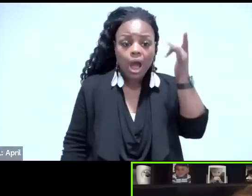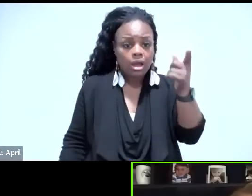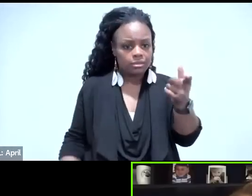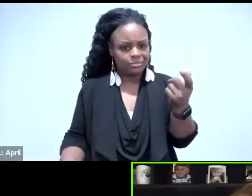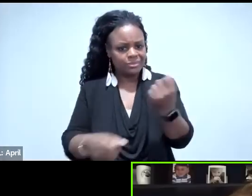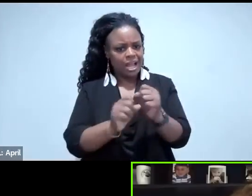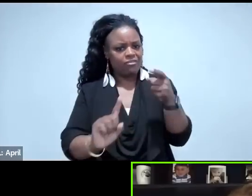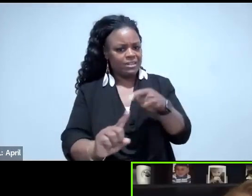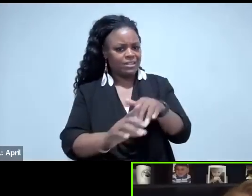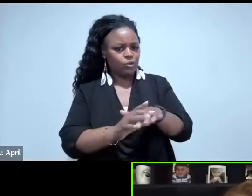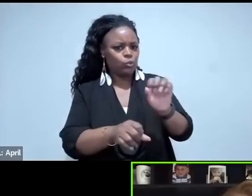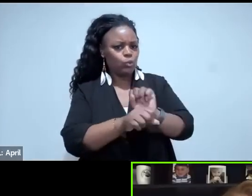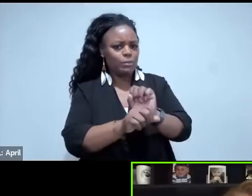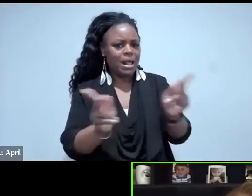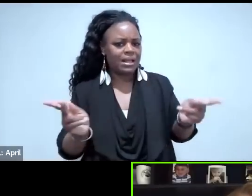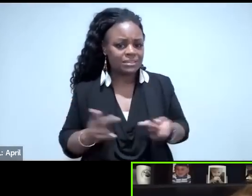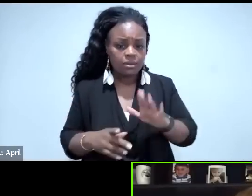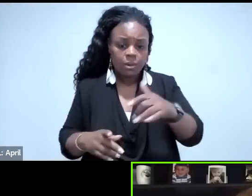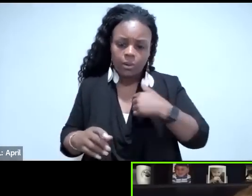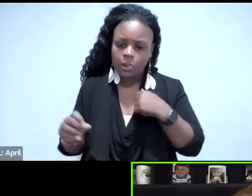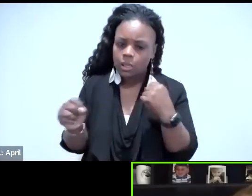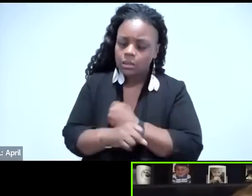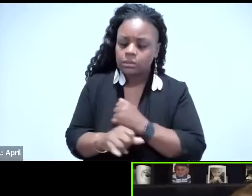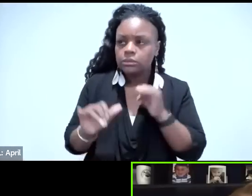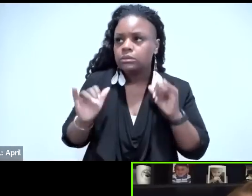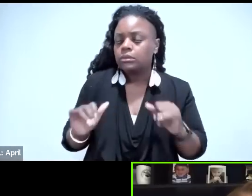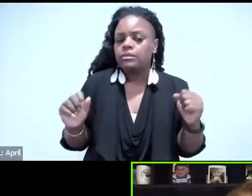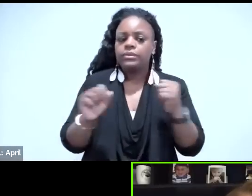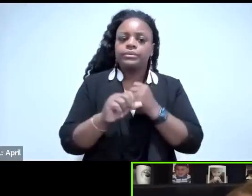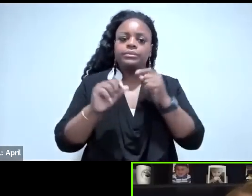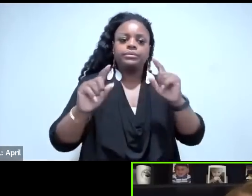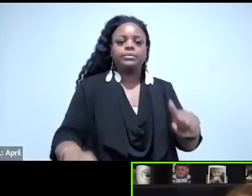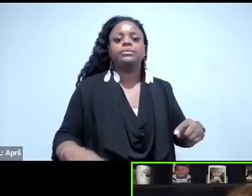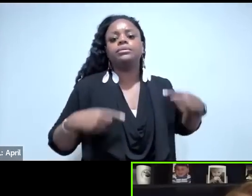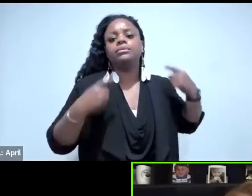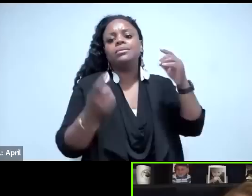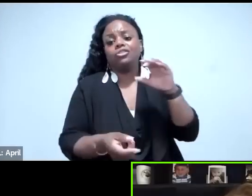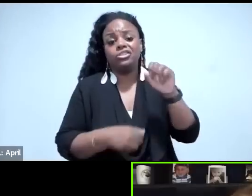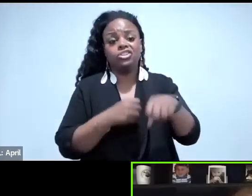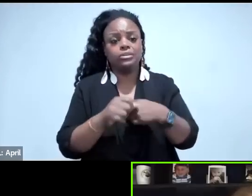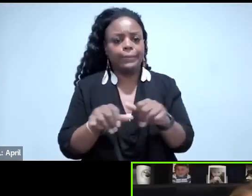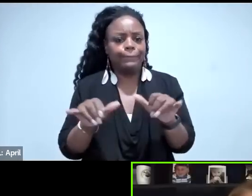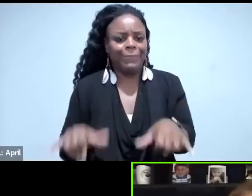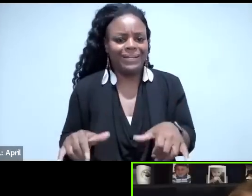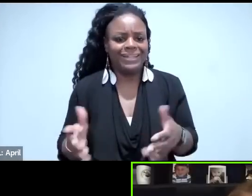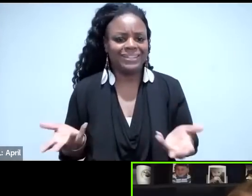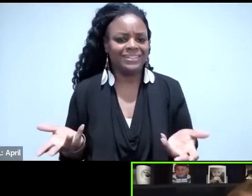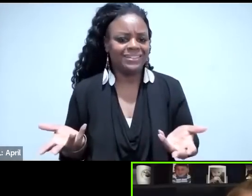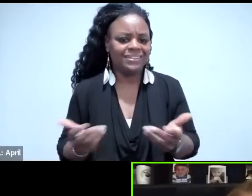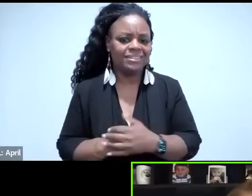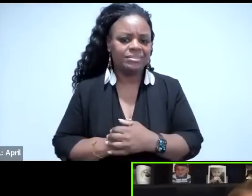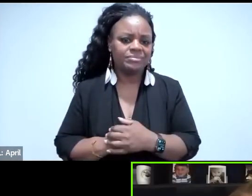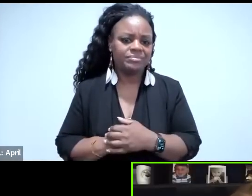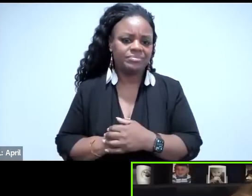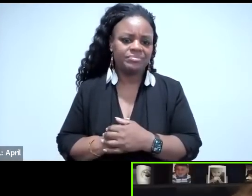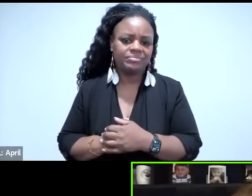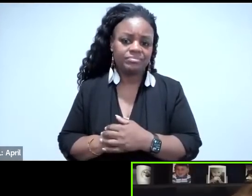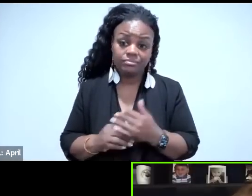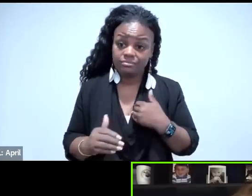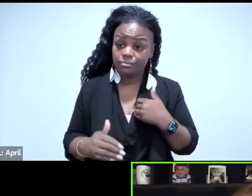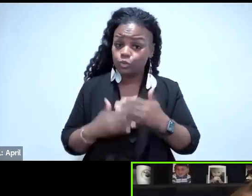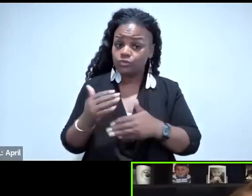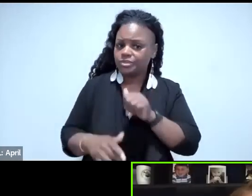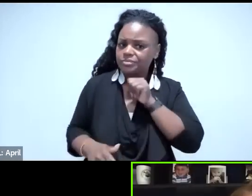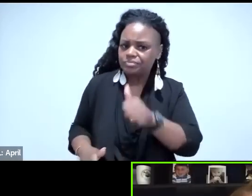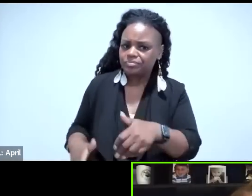not moving forward, we're moving backward. And that is because the number of people in this country, the number of working people